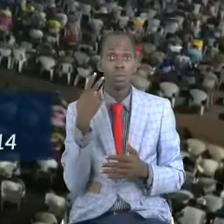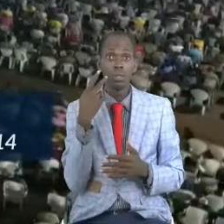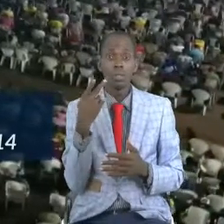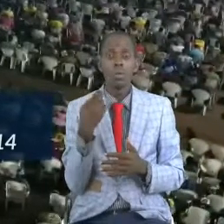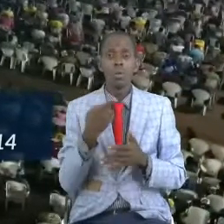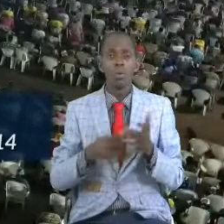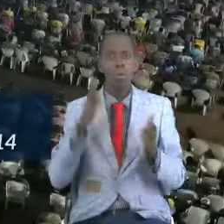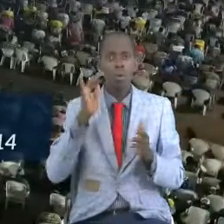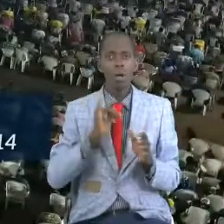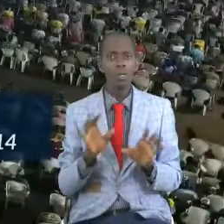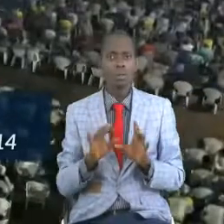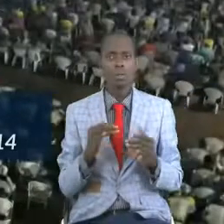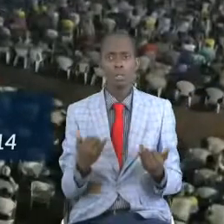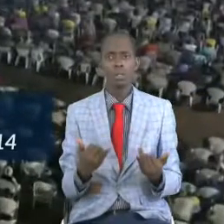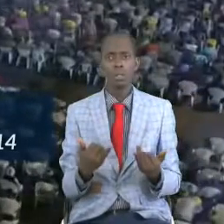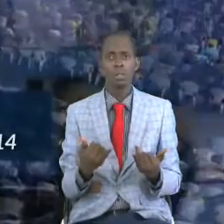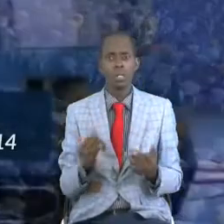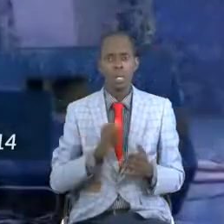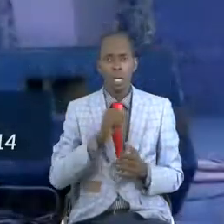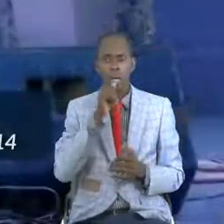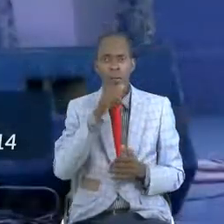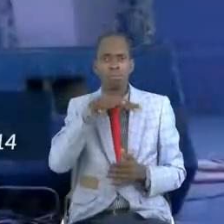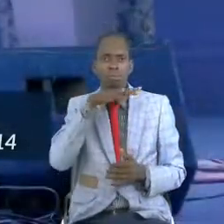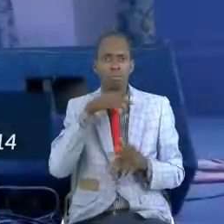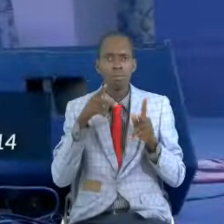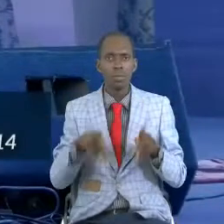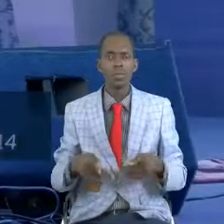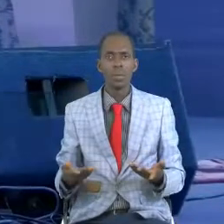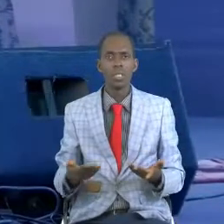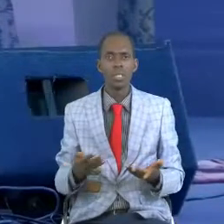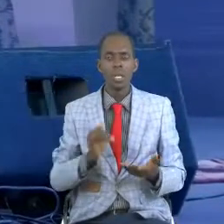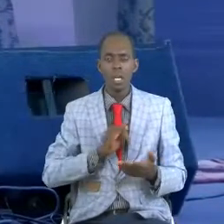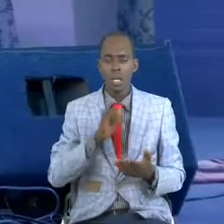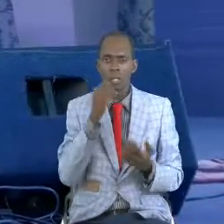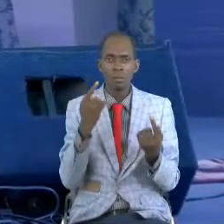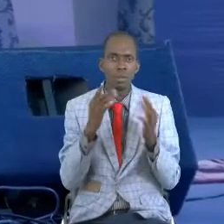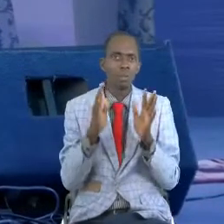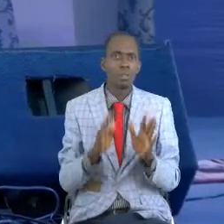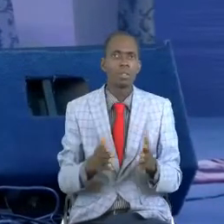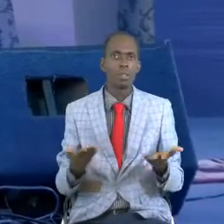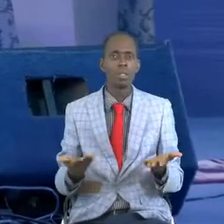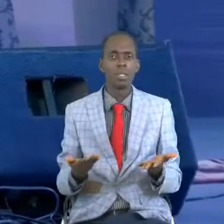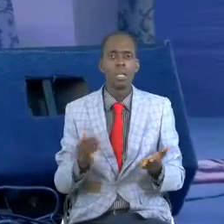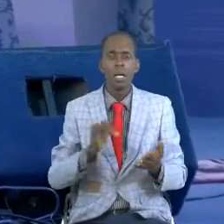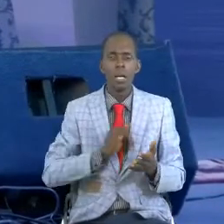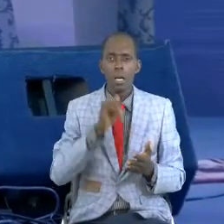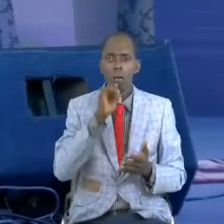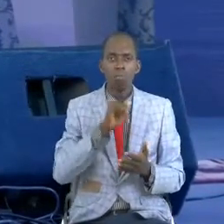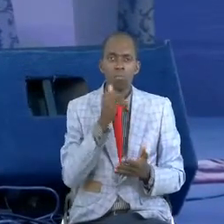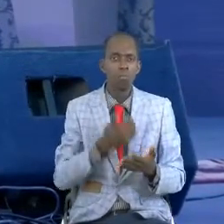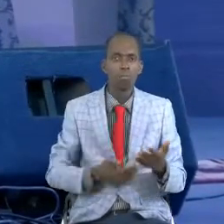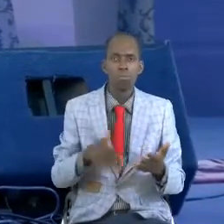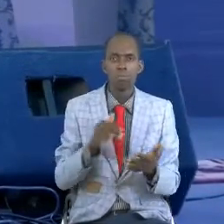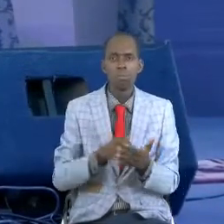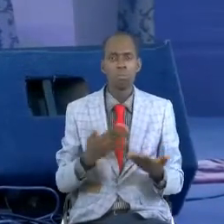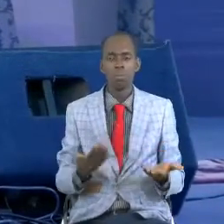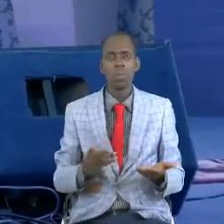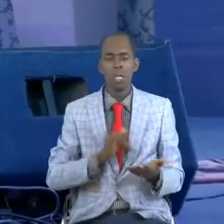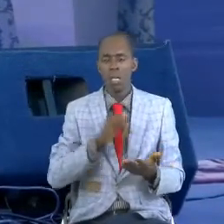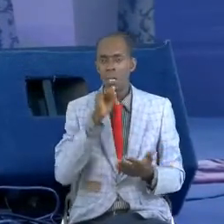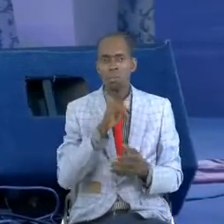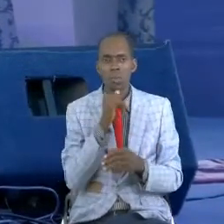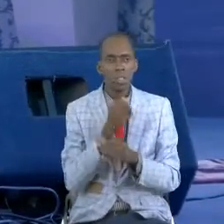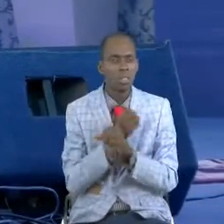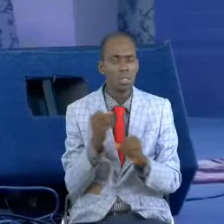unclean i'm defiled i'm a sinner i'm not born again i'm not converted and it